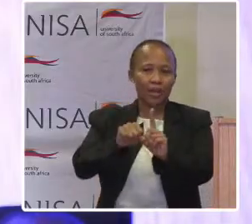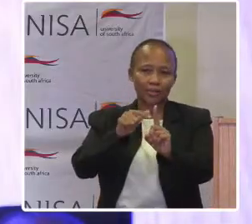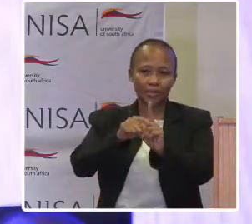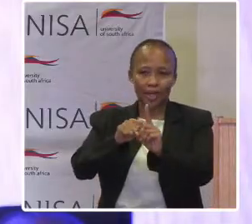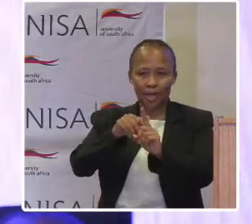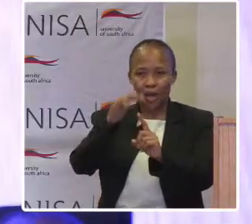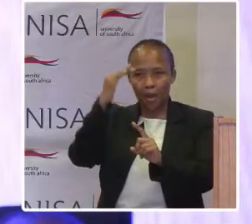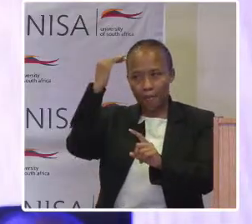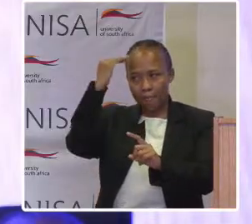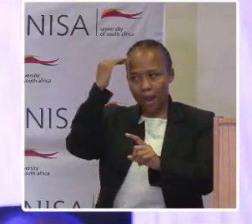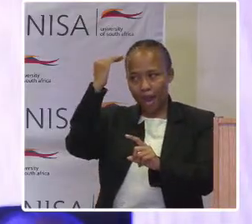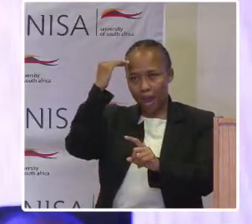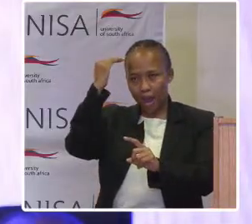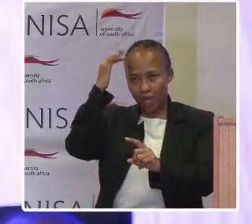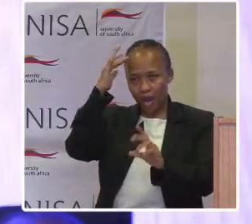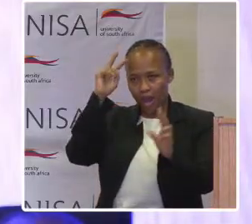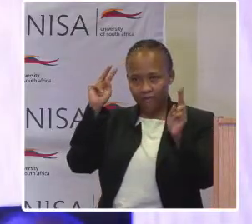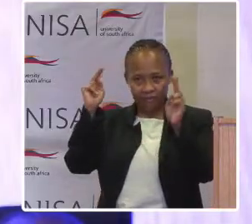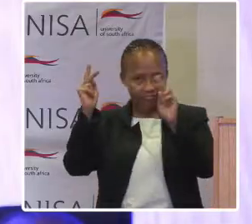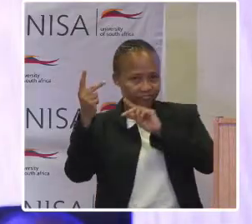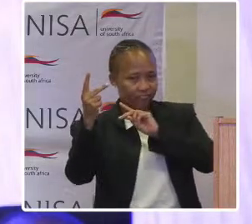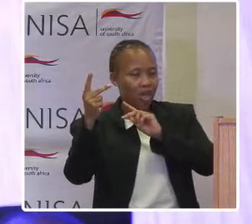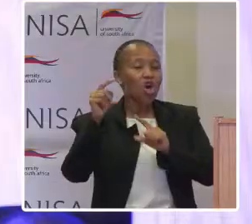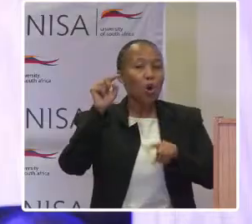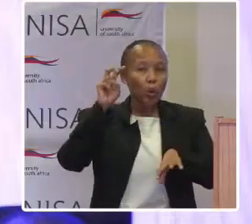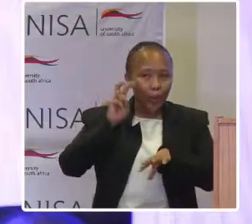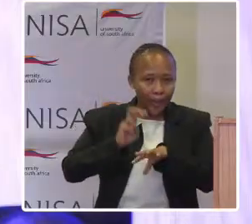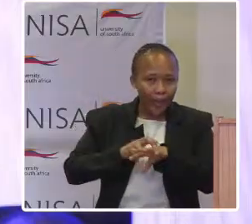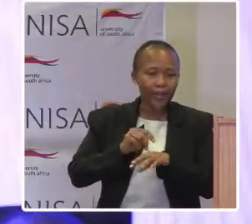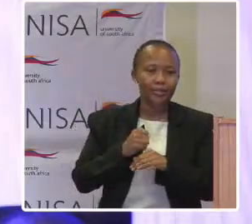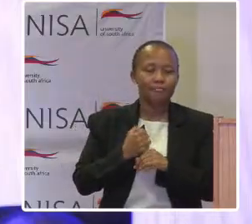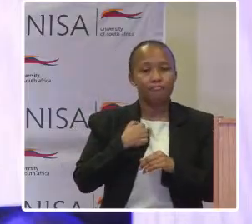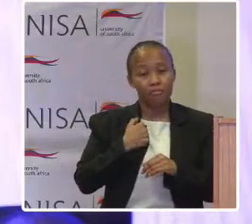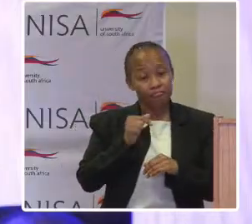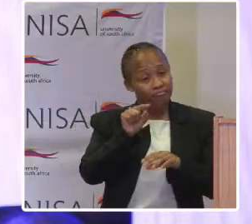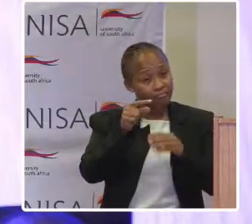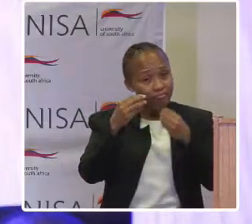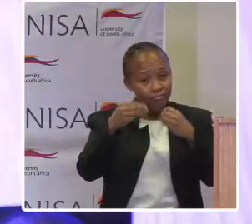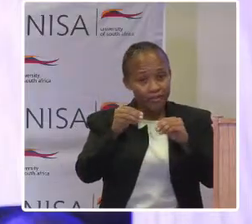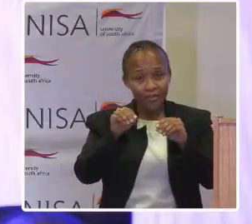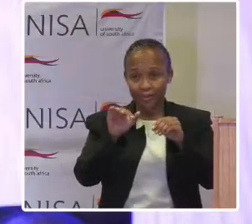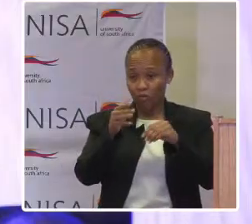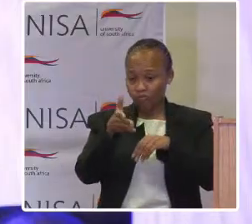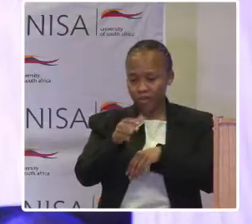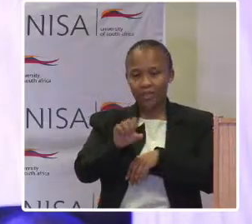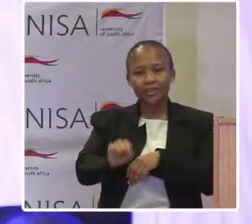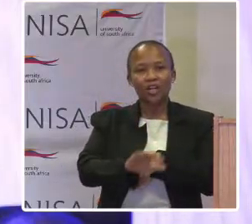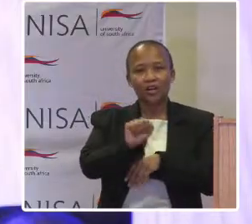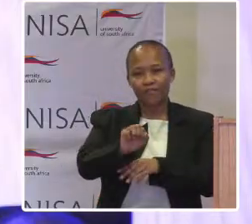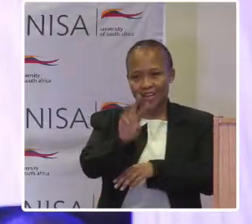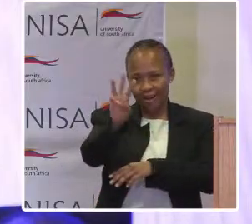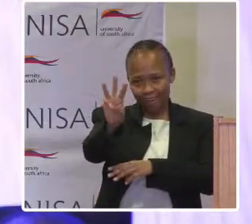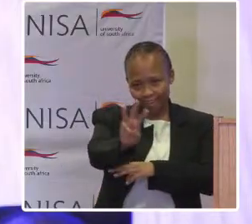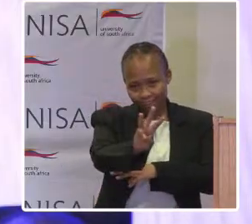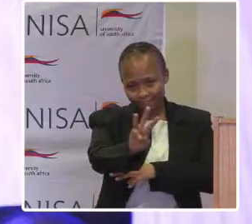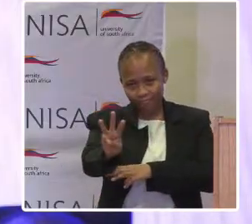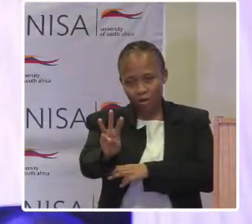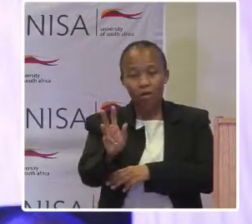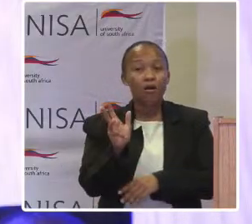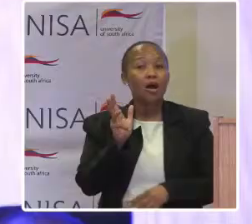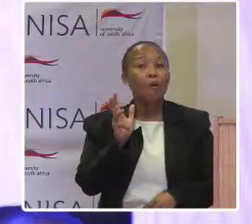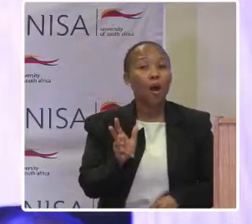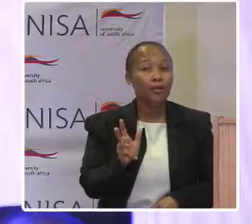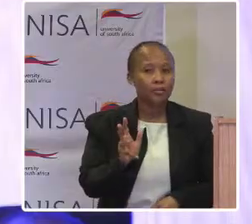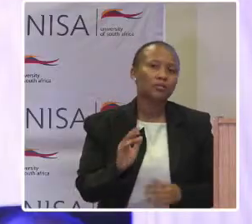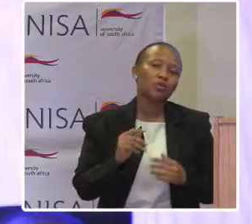mindset that we've got. I just want to caution the entrepreneurs in our country that we